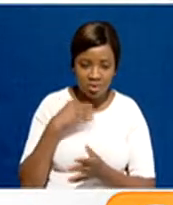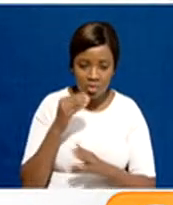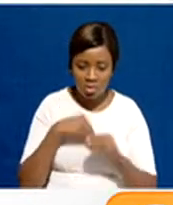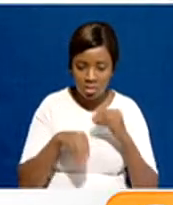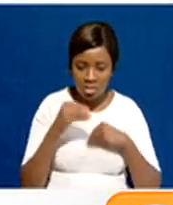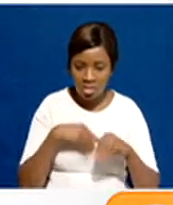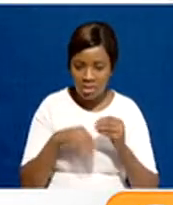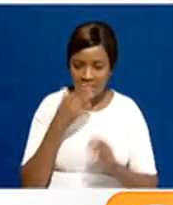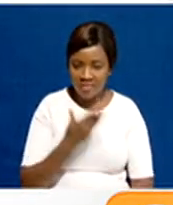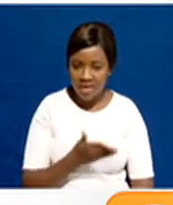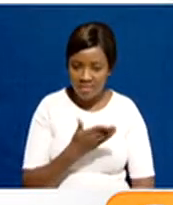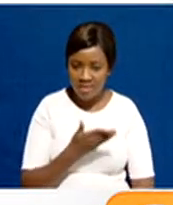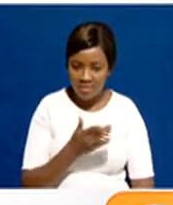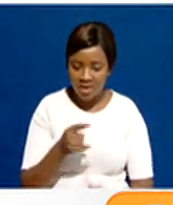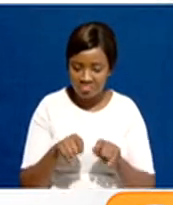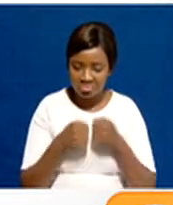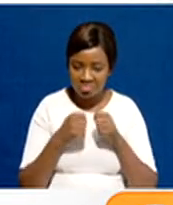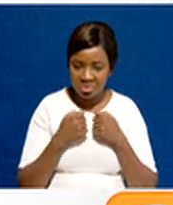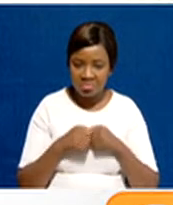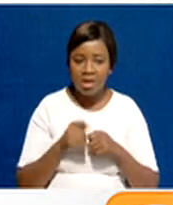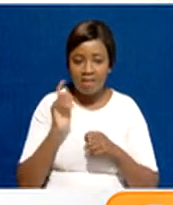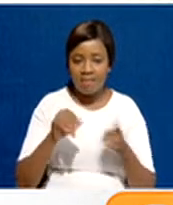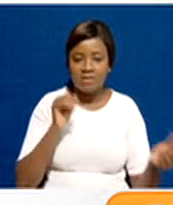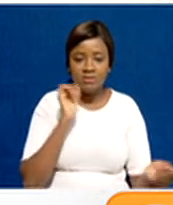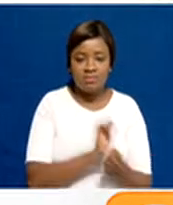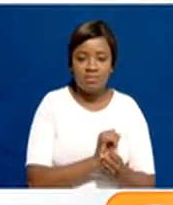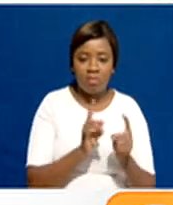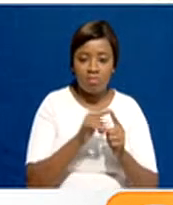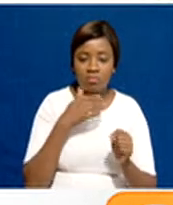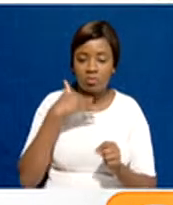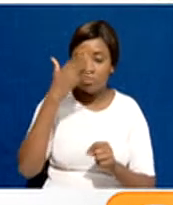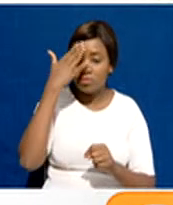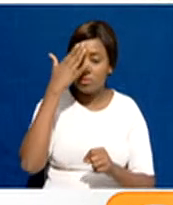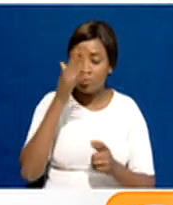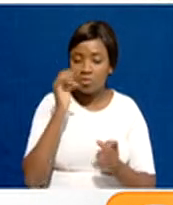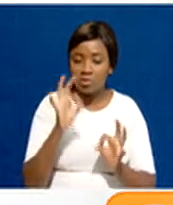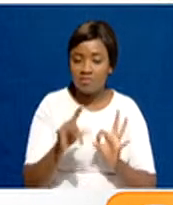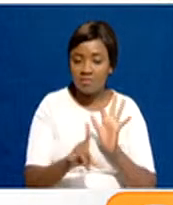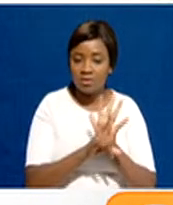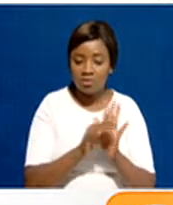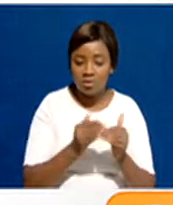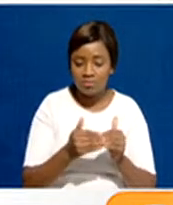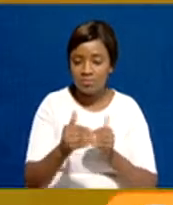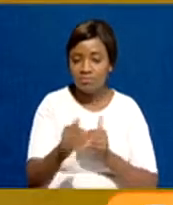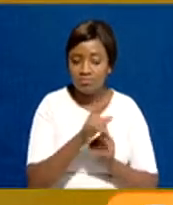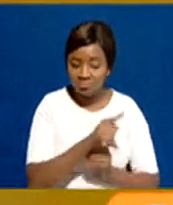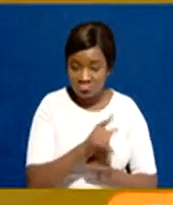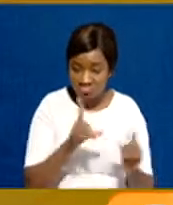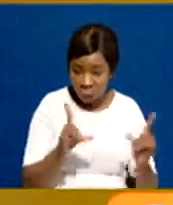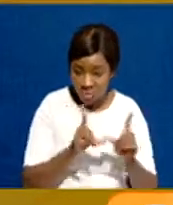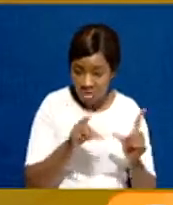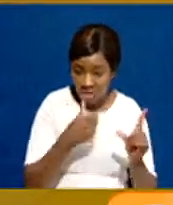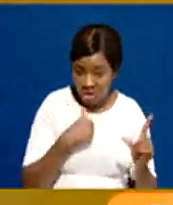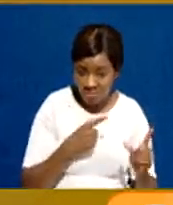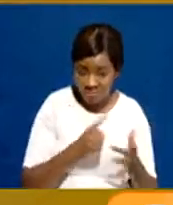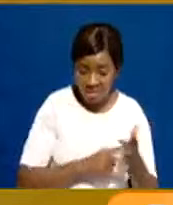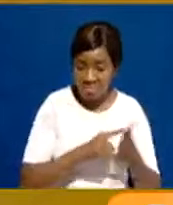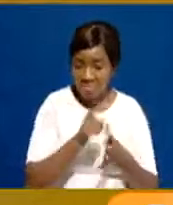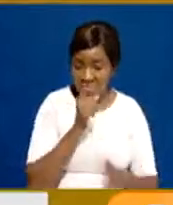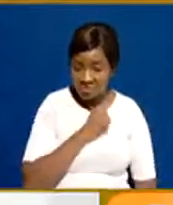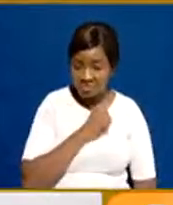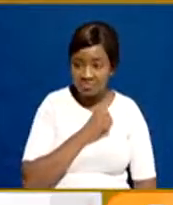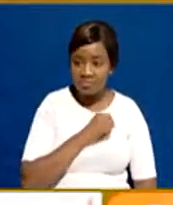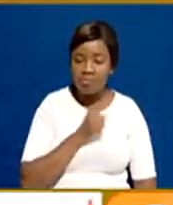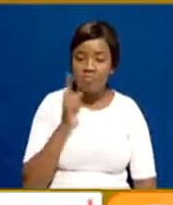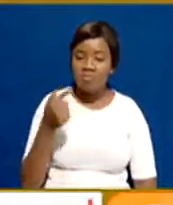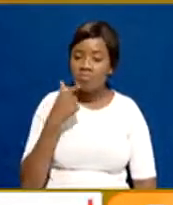the agency, and take action, and to ascertain the legal establishment of the company. You are never told what you're going to do